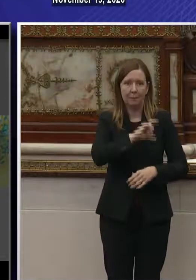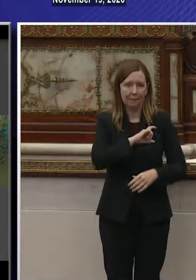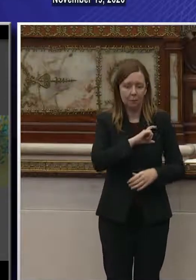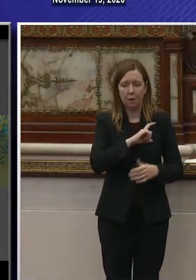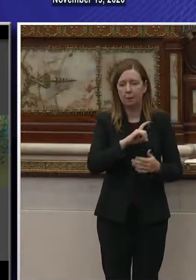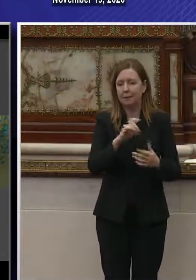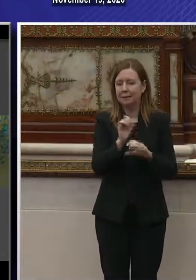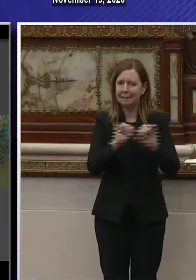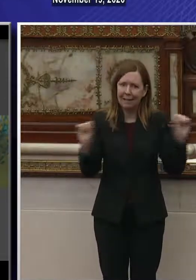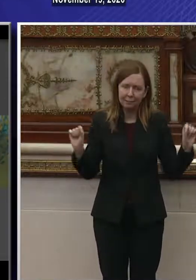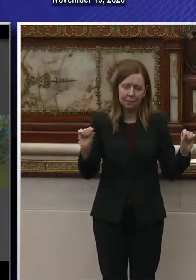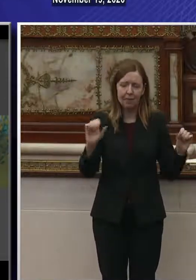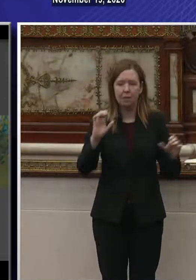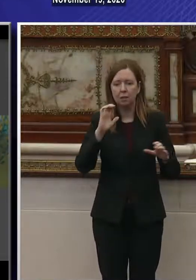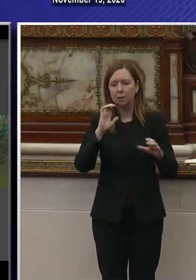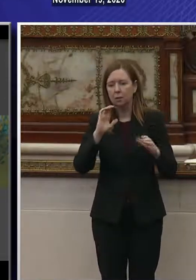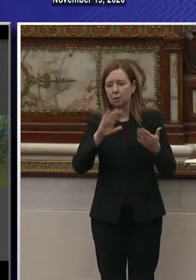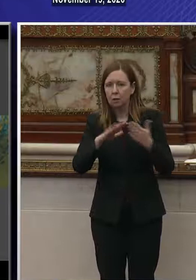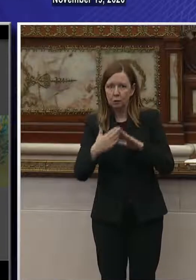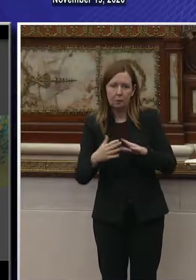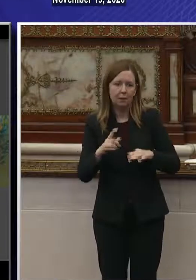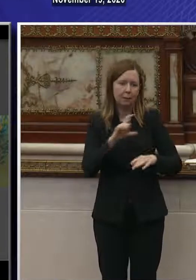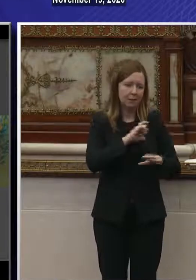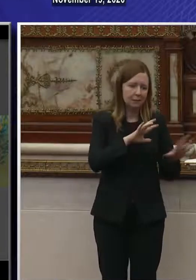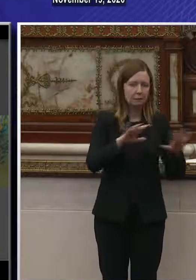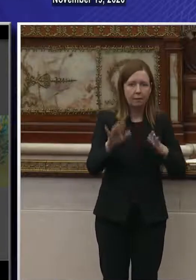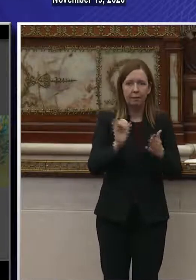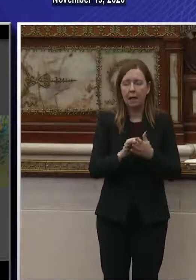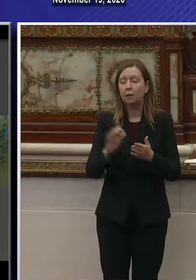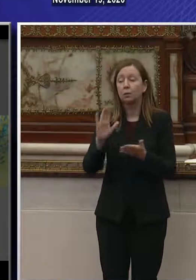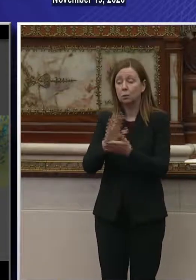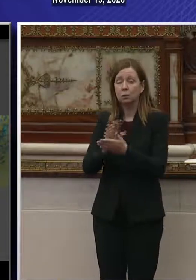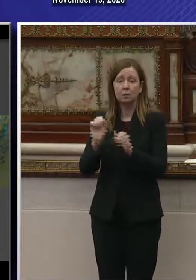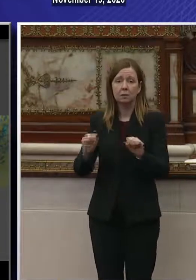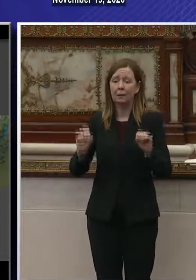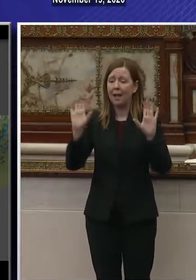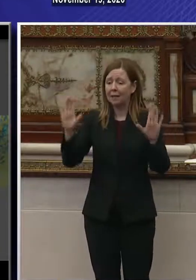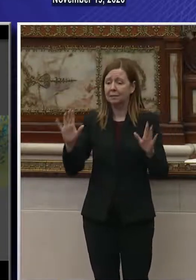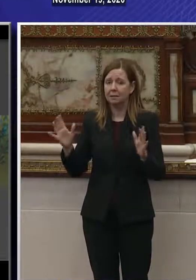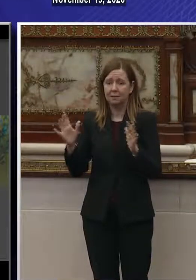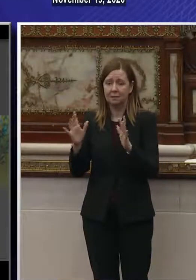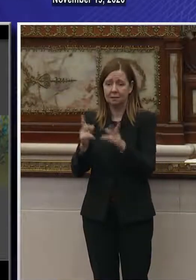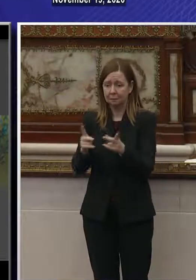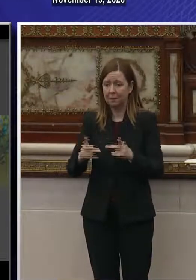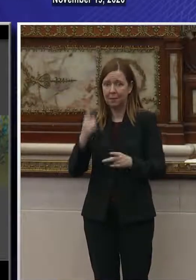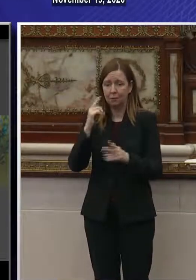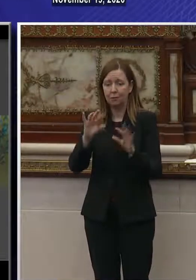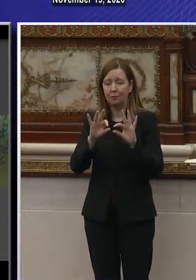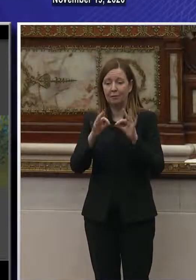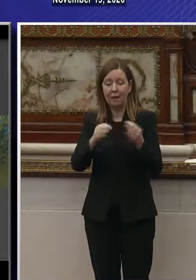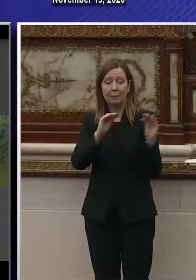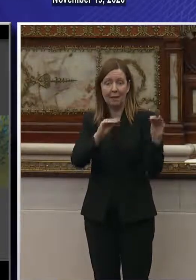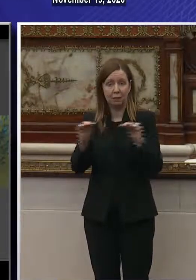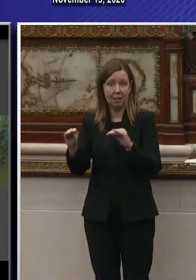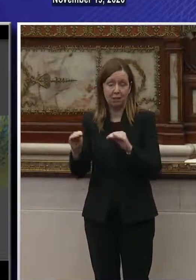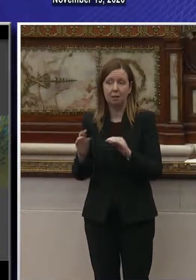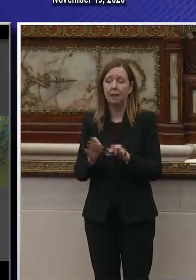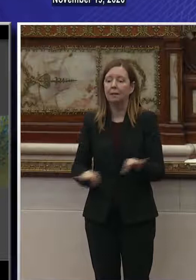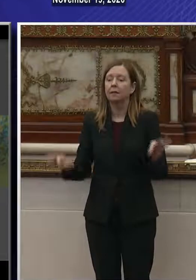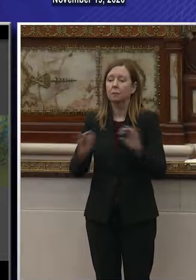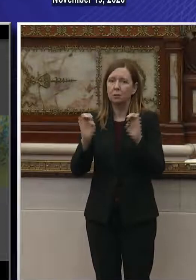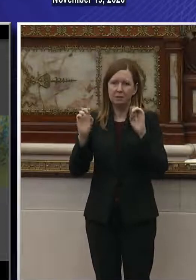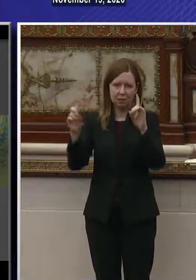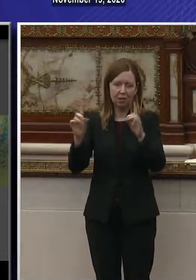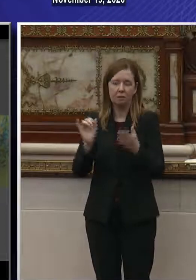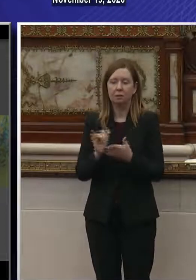around safety and community policing and various things, schools could be an excellent touch point for family education and the importance of the education,